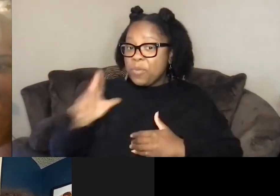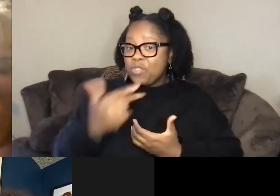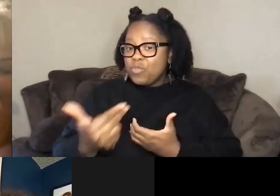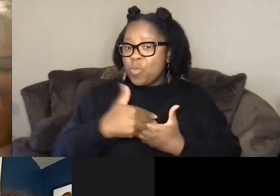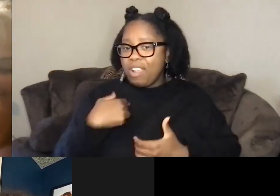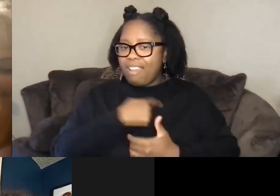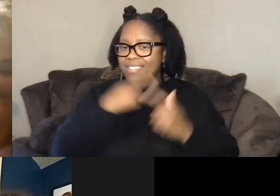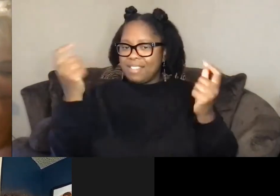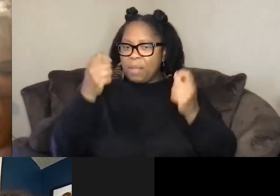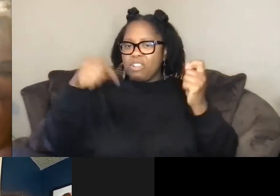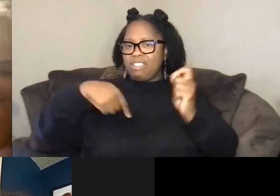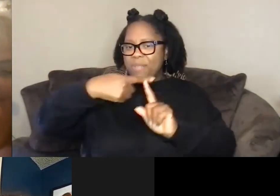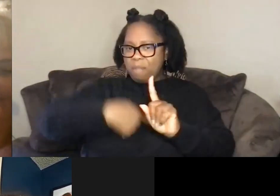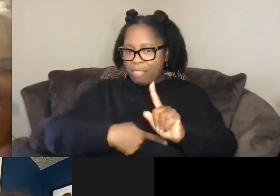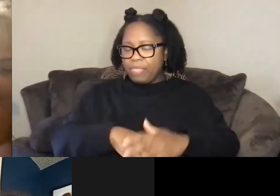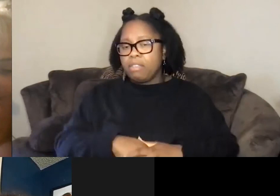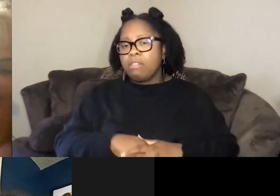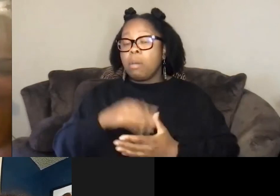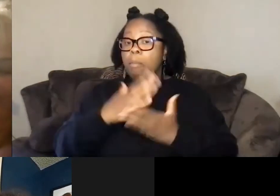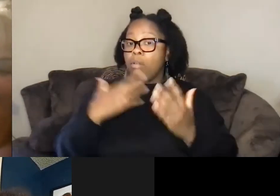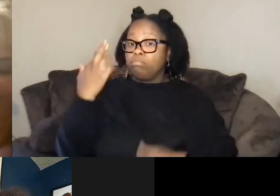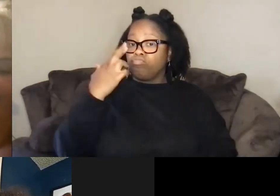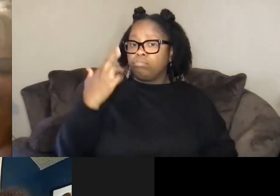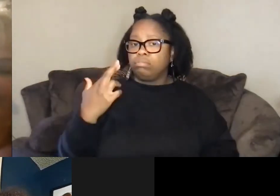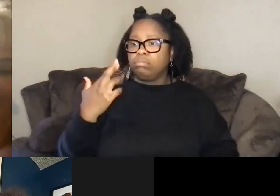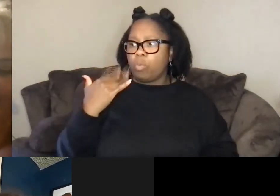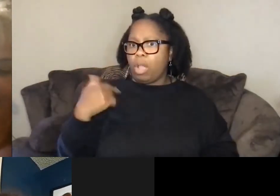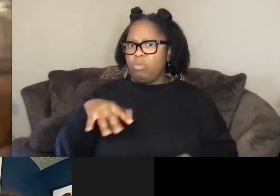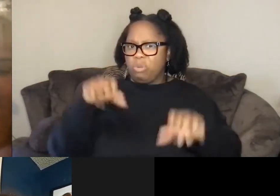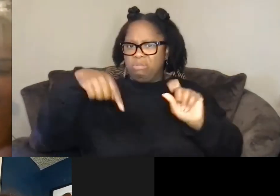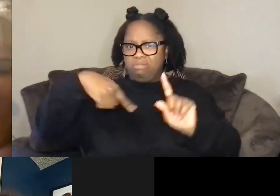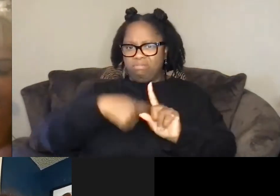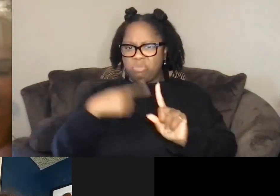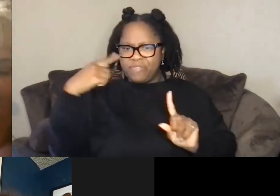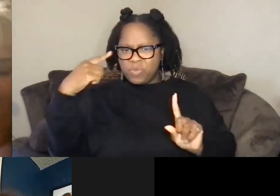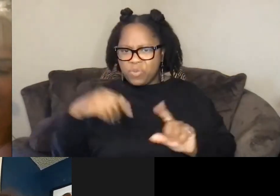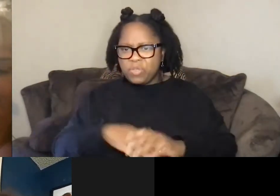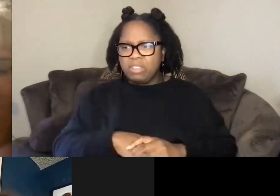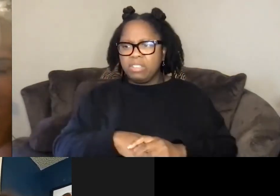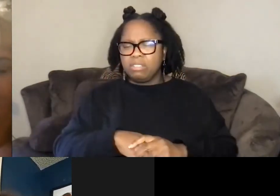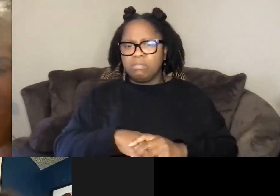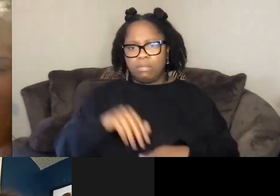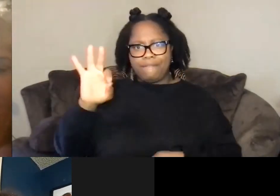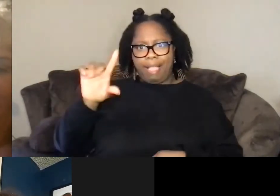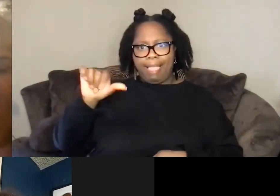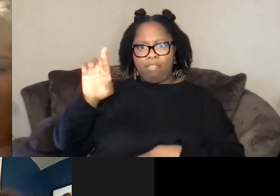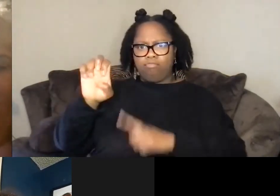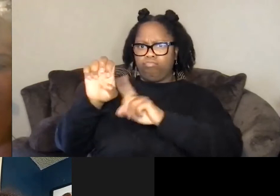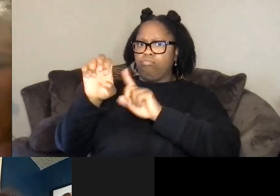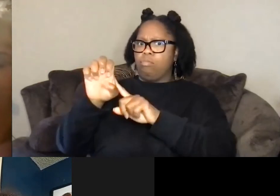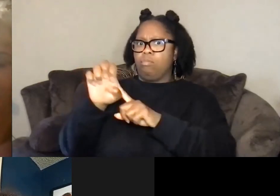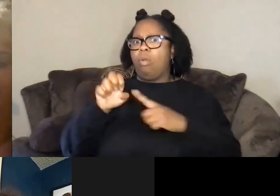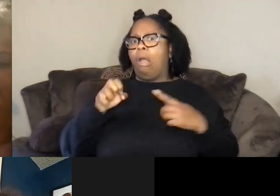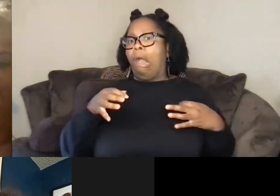of the end of this month. Part of the reason that we did this month, and part of the reason that we put Flair right at the very sort